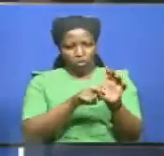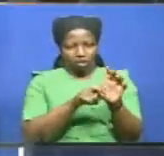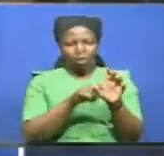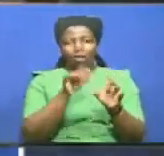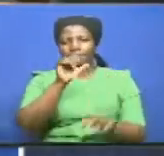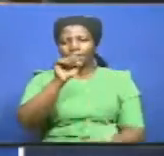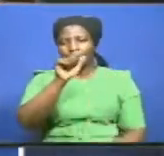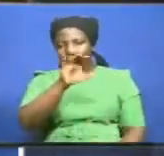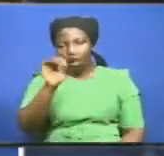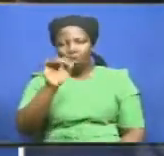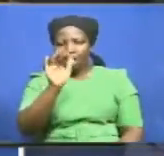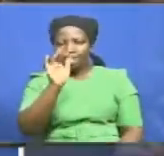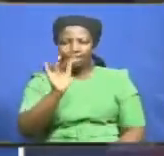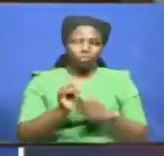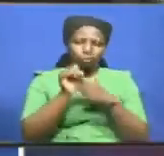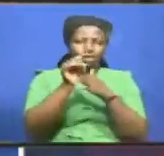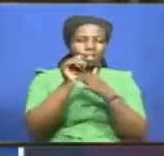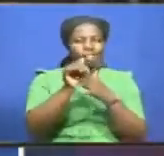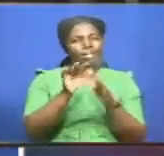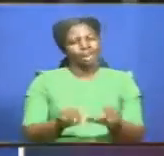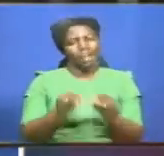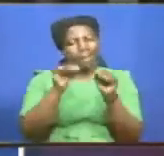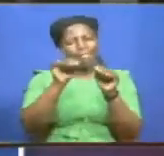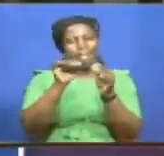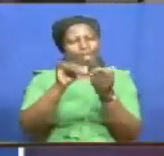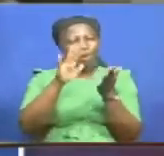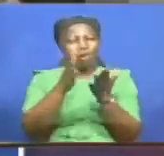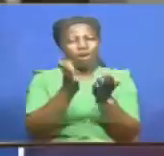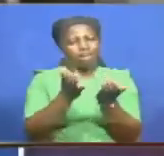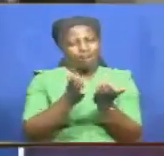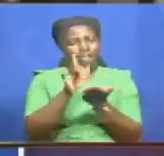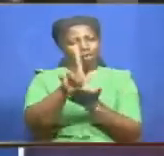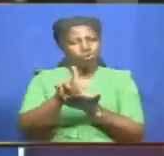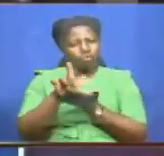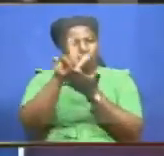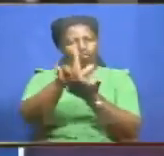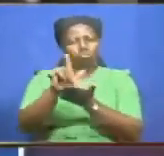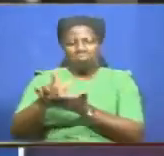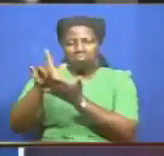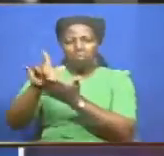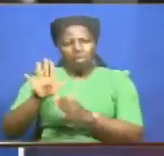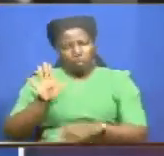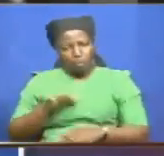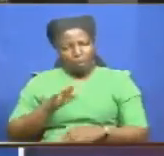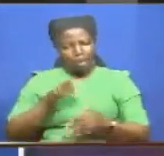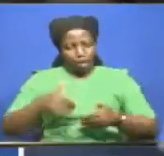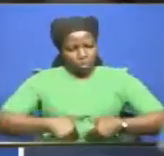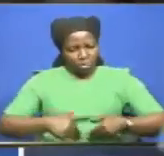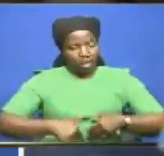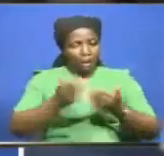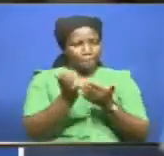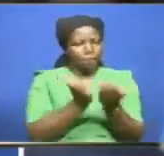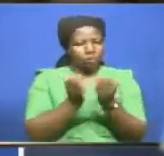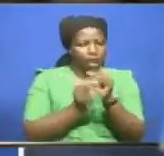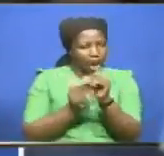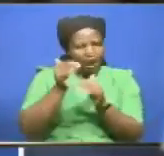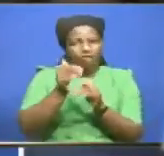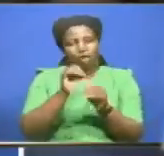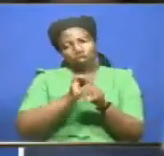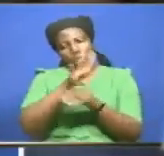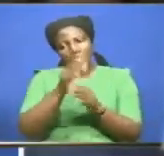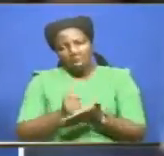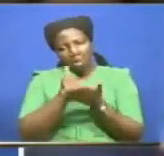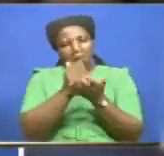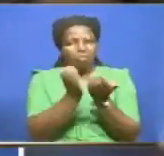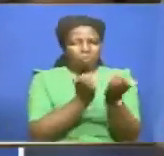been urged to take a leading role in advancing the much-needed credit to the women and youth businesses post-COVID-19 to help the businesses weather